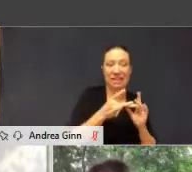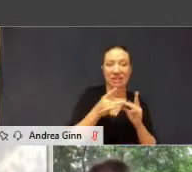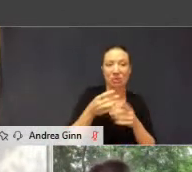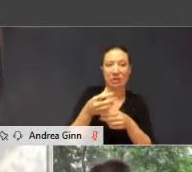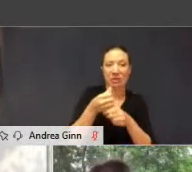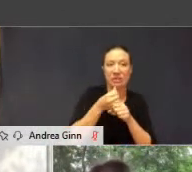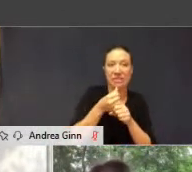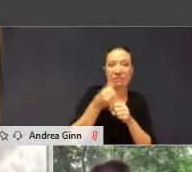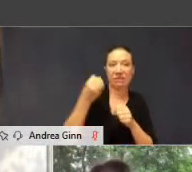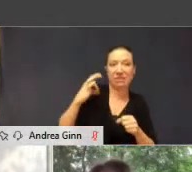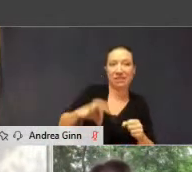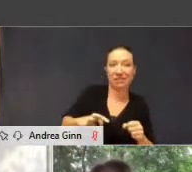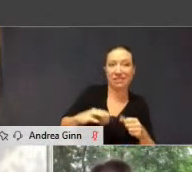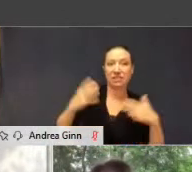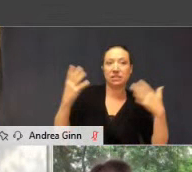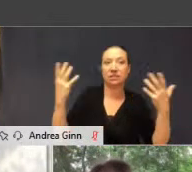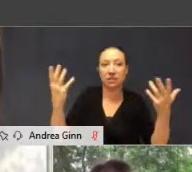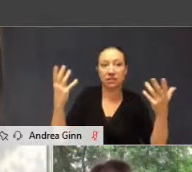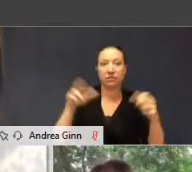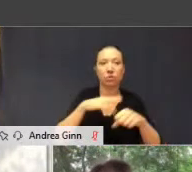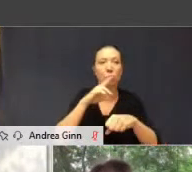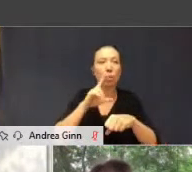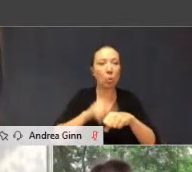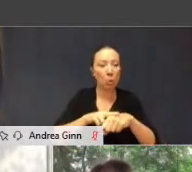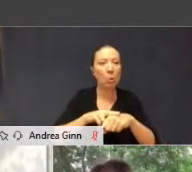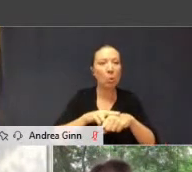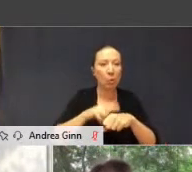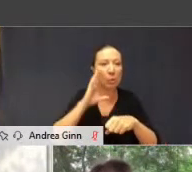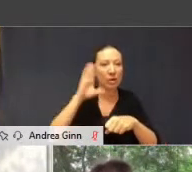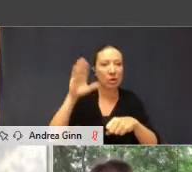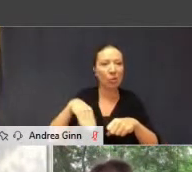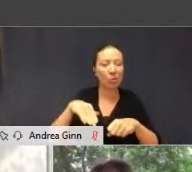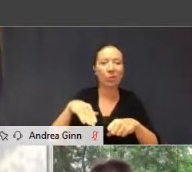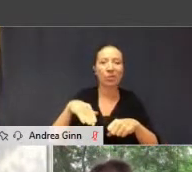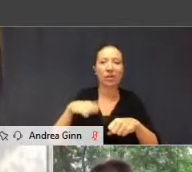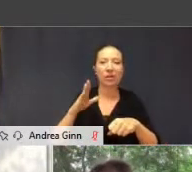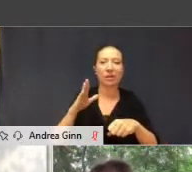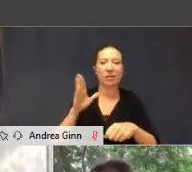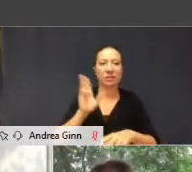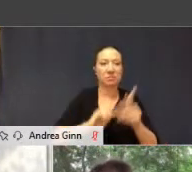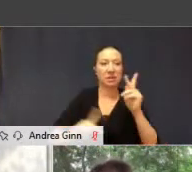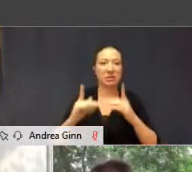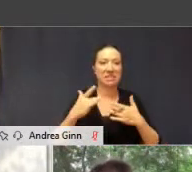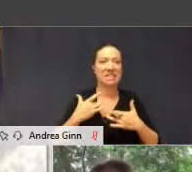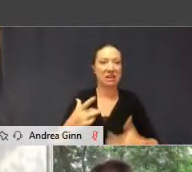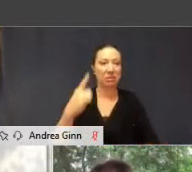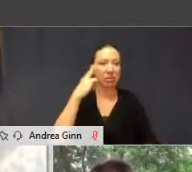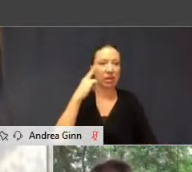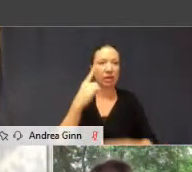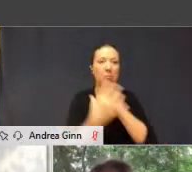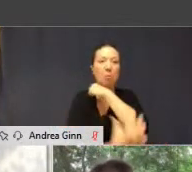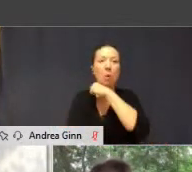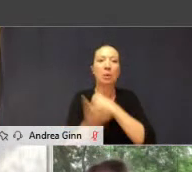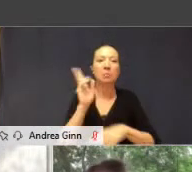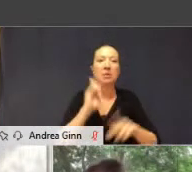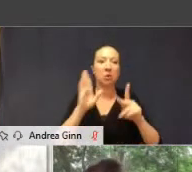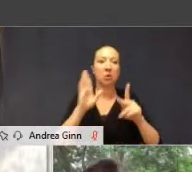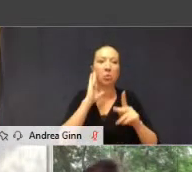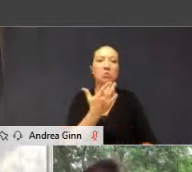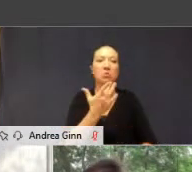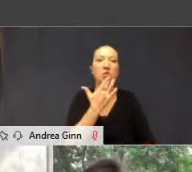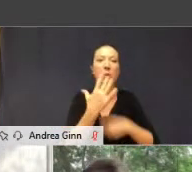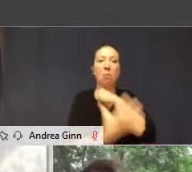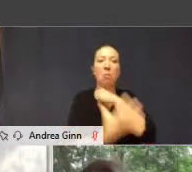course, this goes against the common notion that poor people choose to remain poor so they can get these benefits, but that's